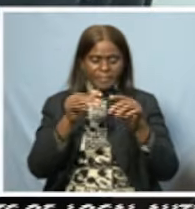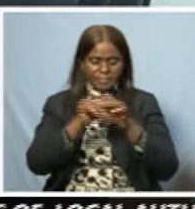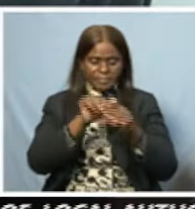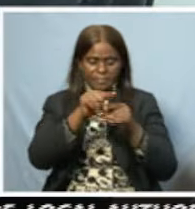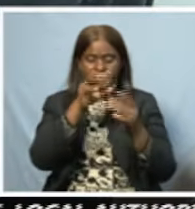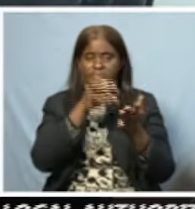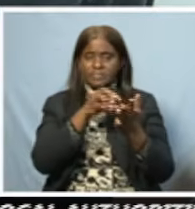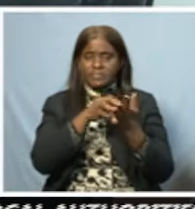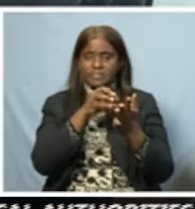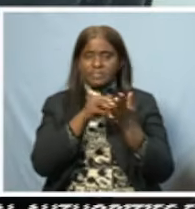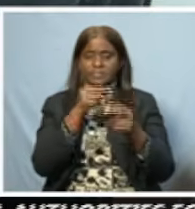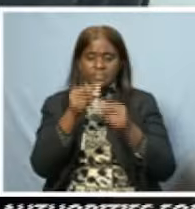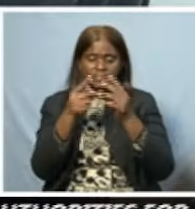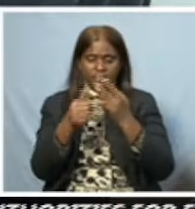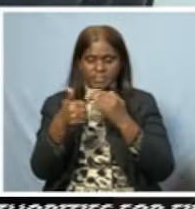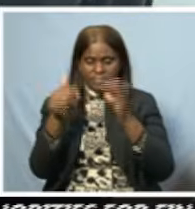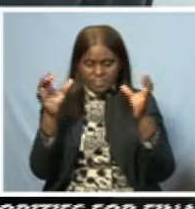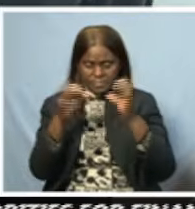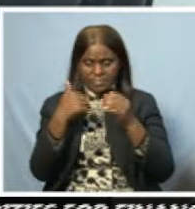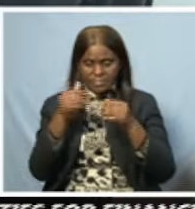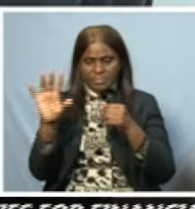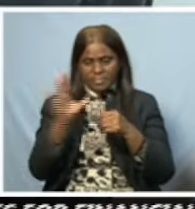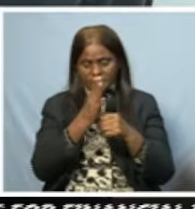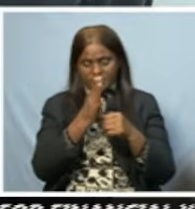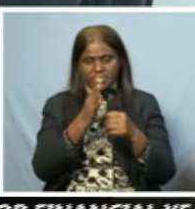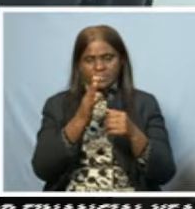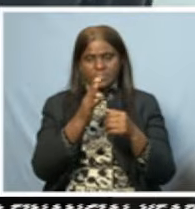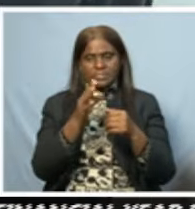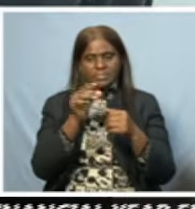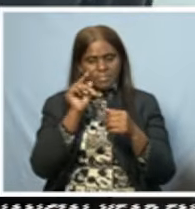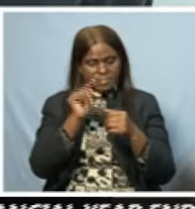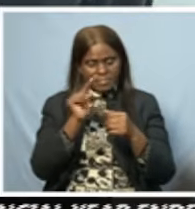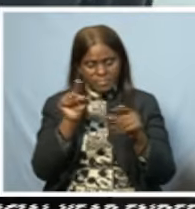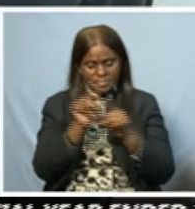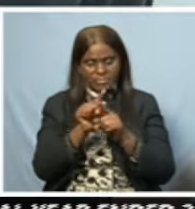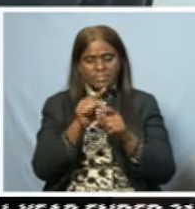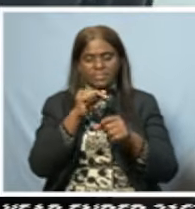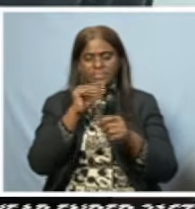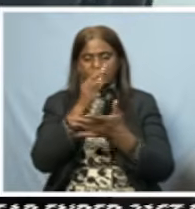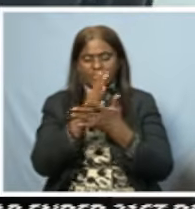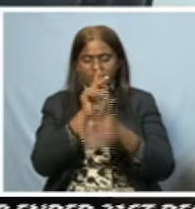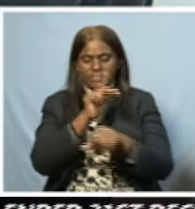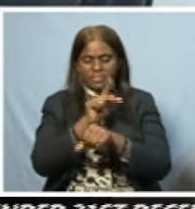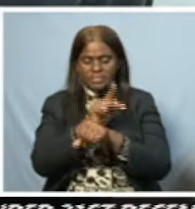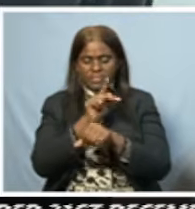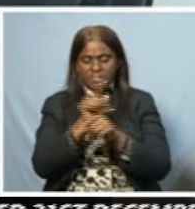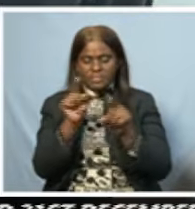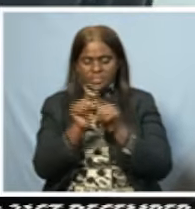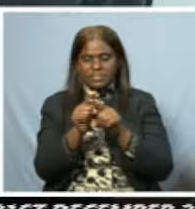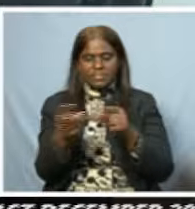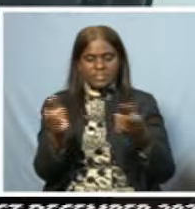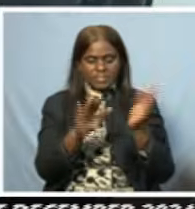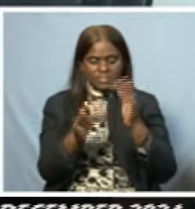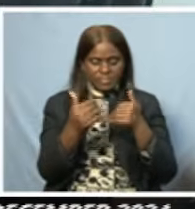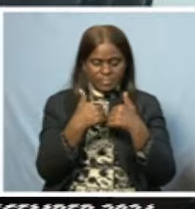needed, and that saving our as well as matters in time, which surrounding procurement.